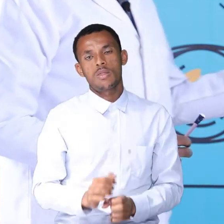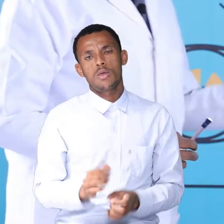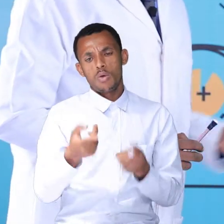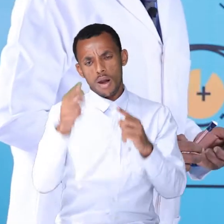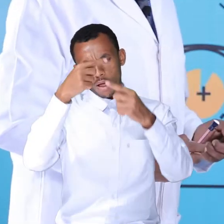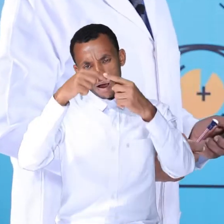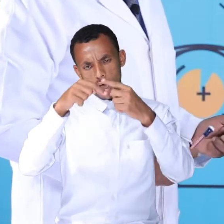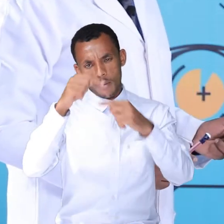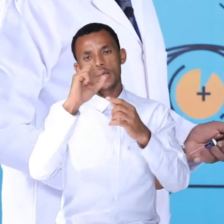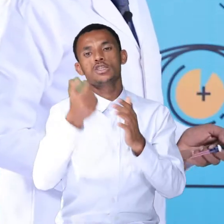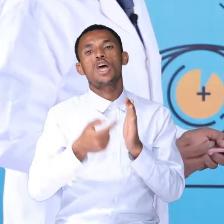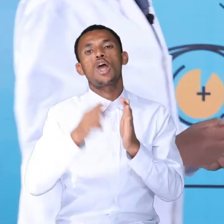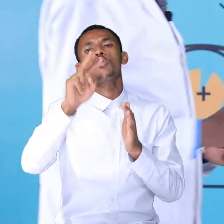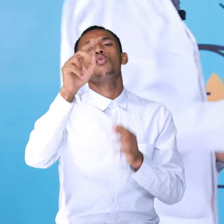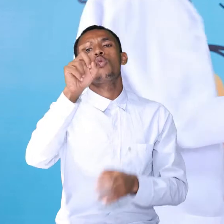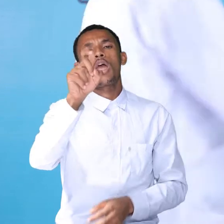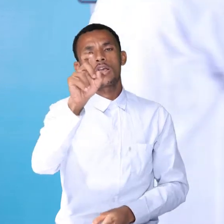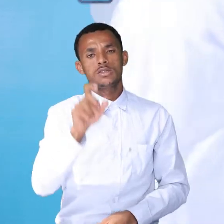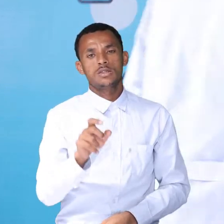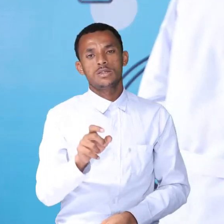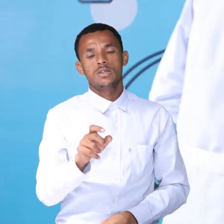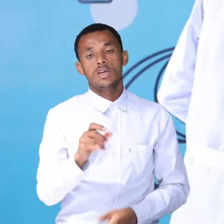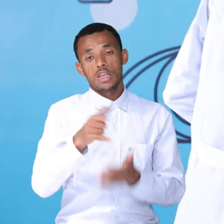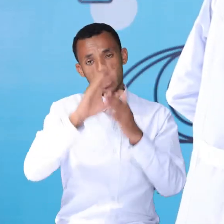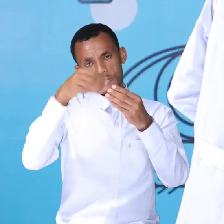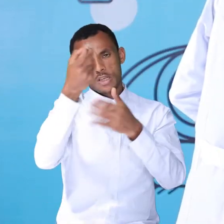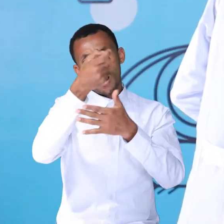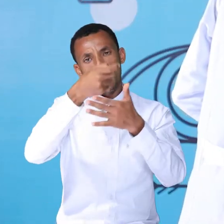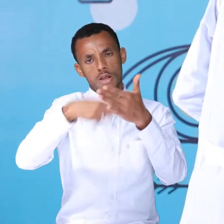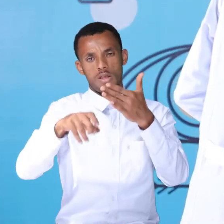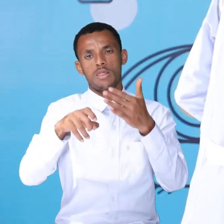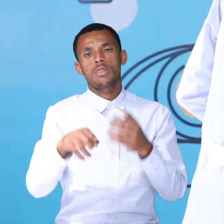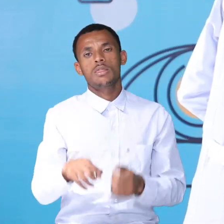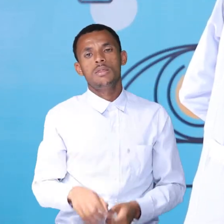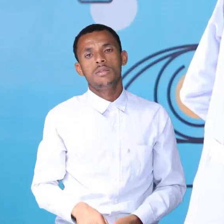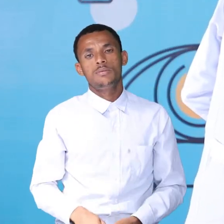When you are coming to sine 2x, sine 2x also it gives a result.